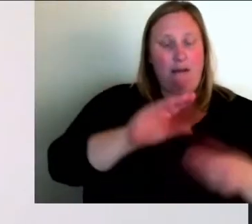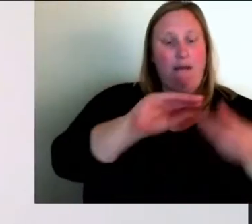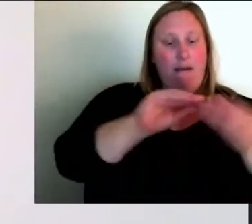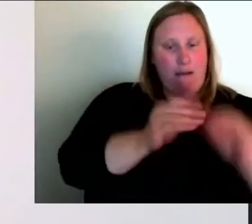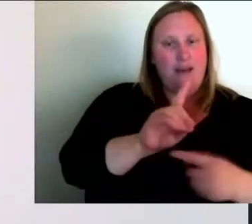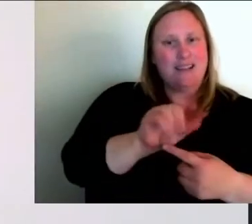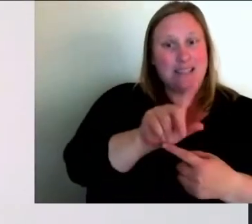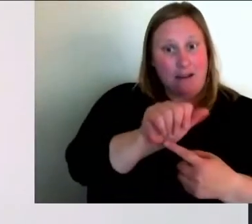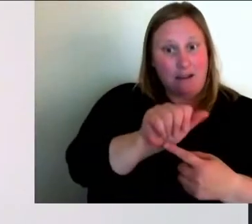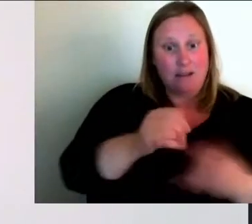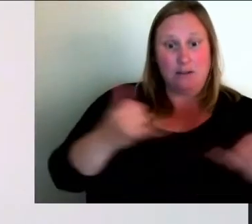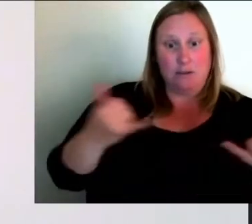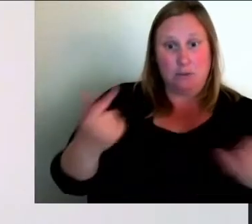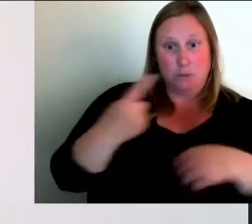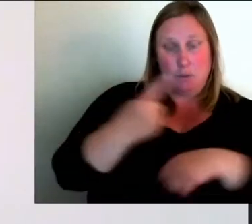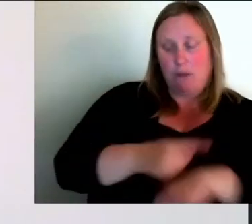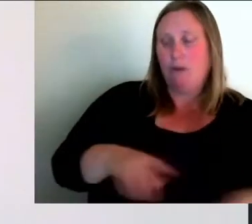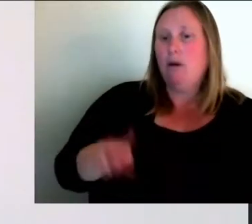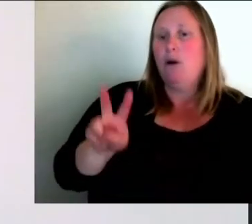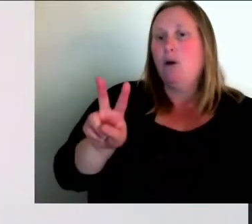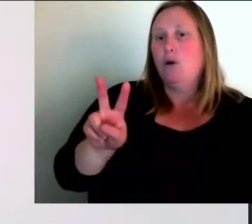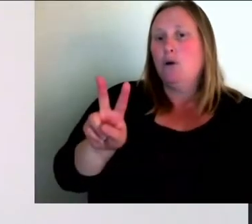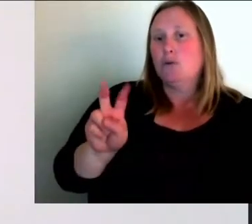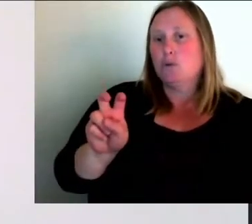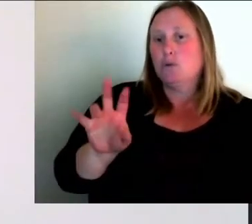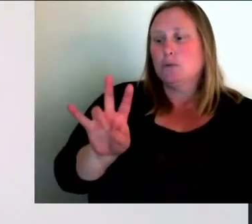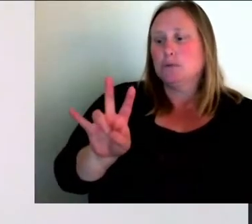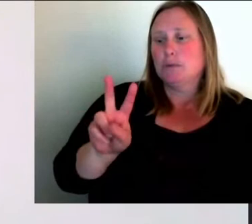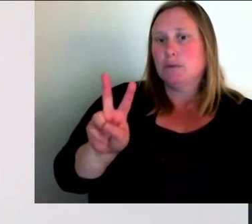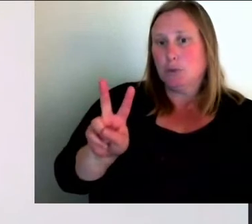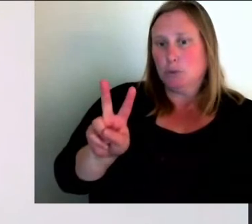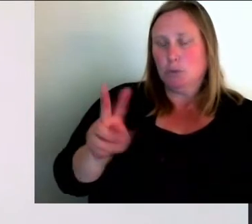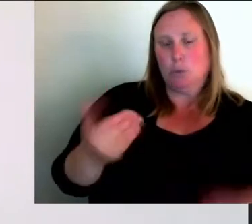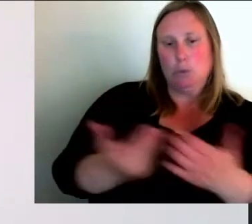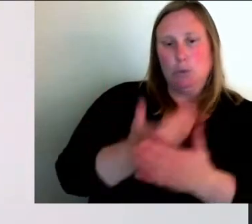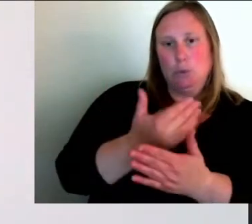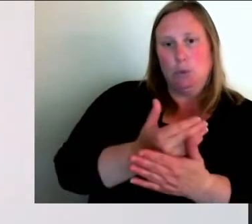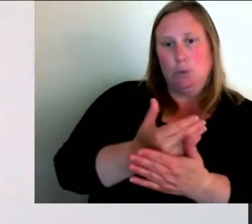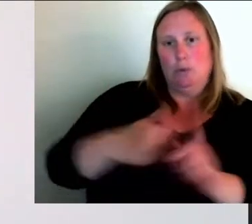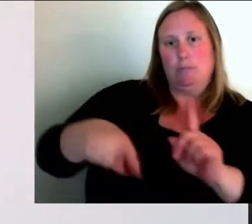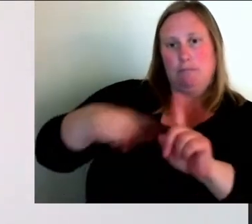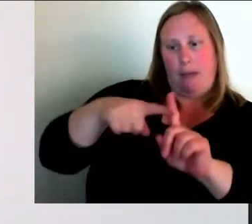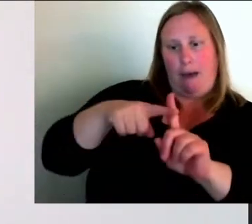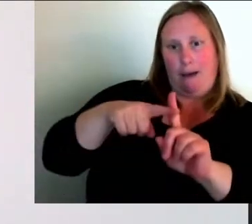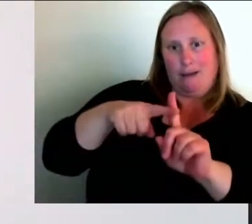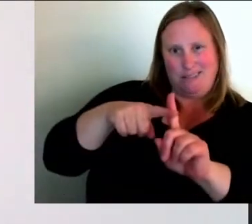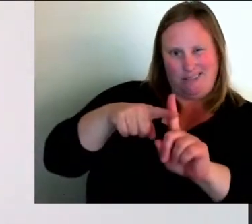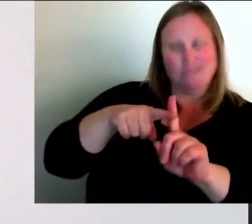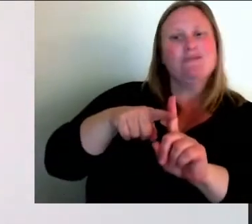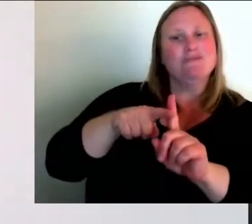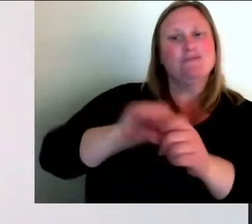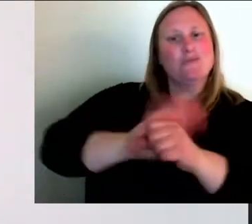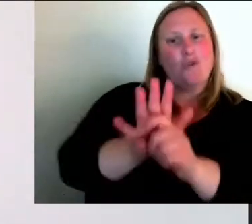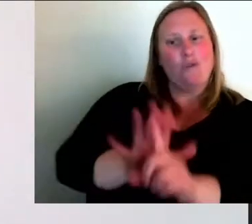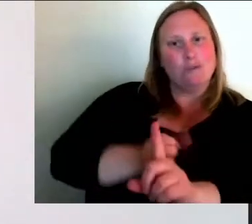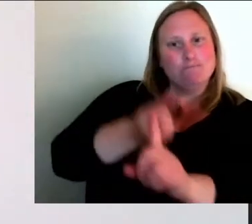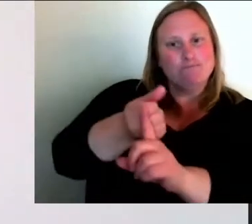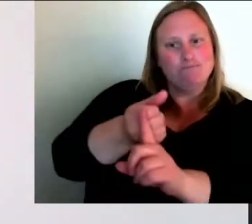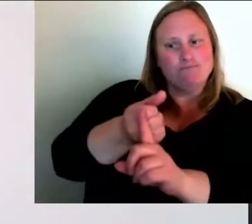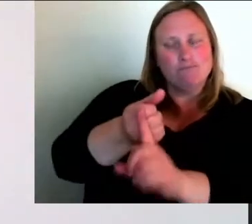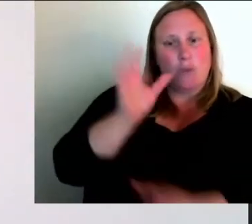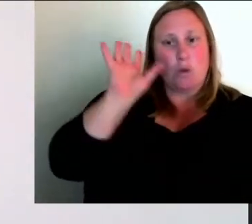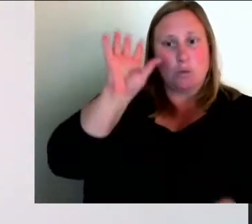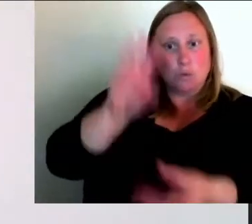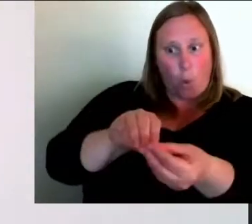are 272 new confirmed cases of COVID-19 in Wisconsin, which brings our total confirmed cases to